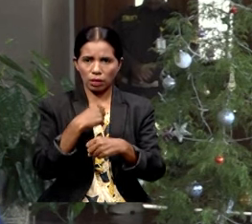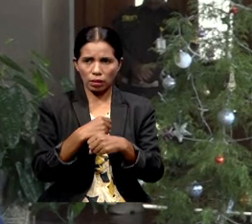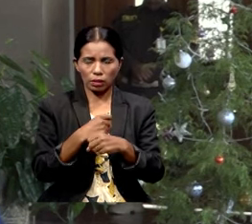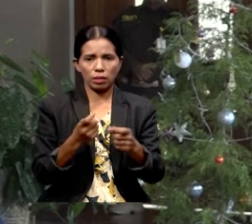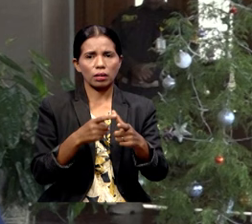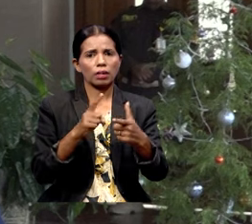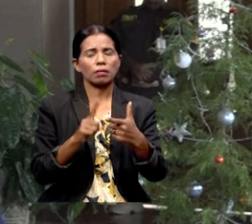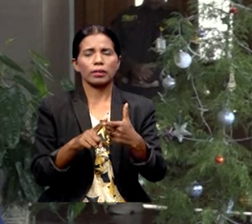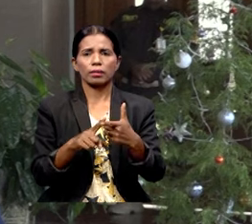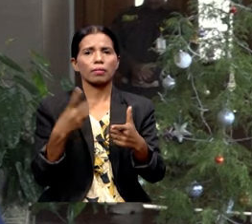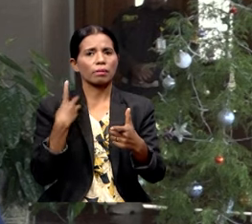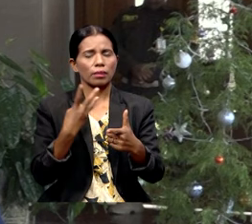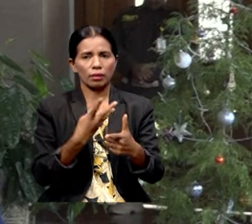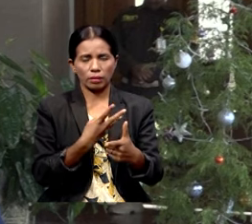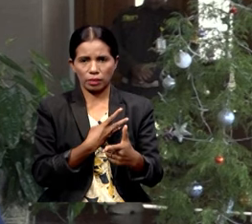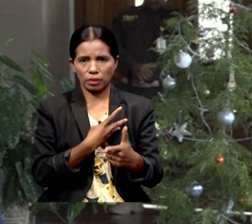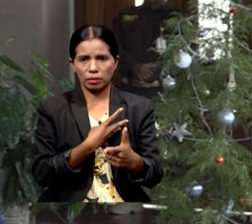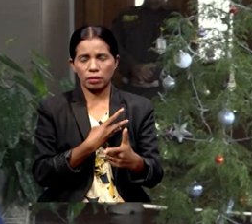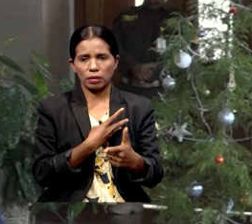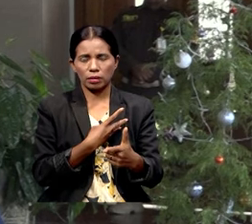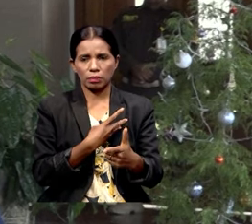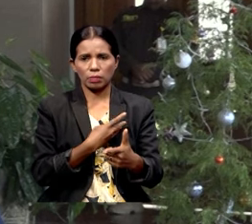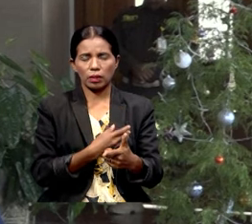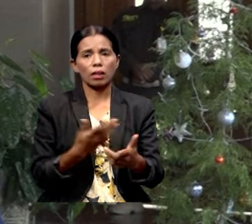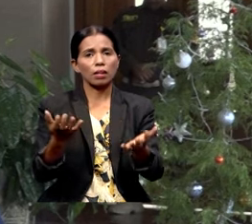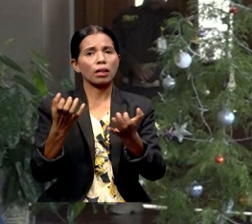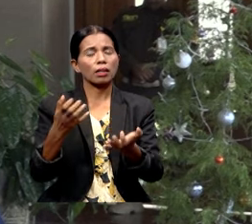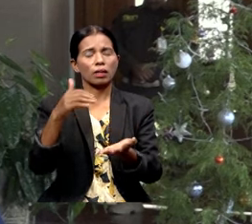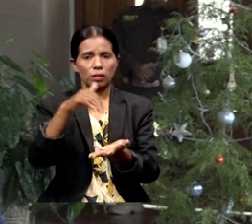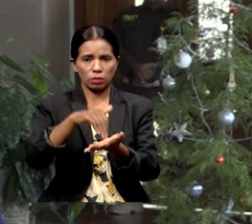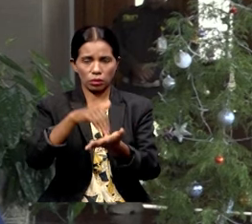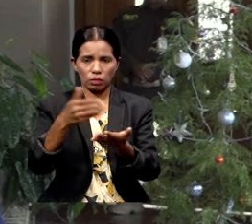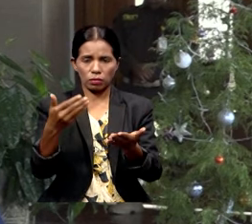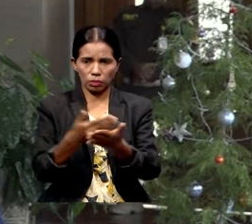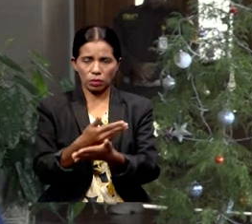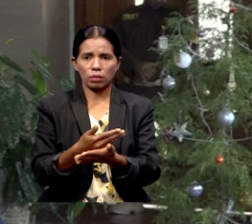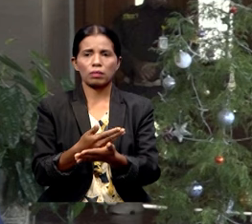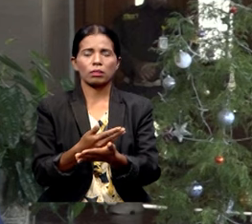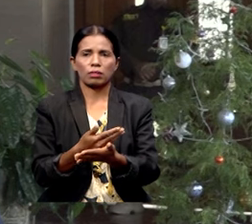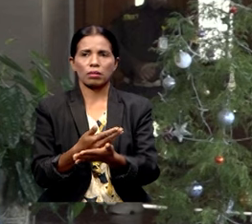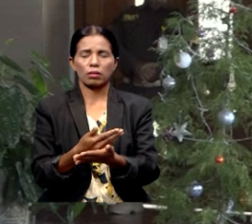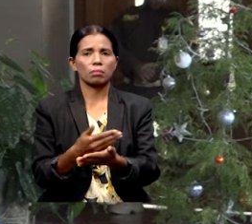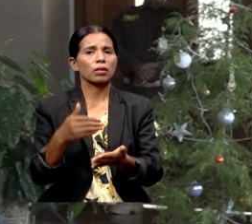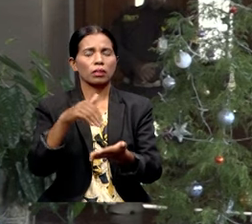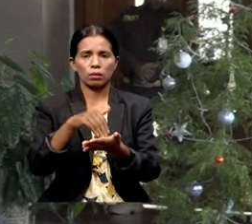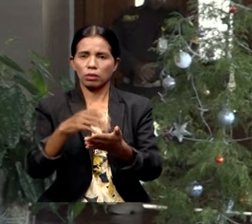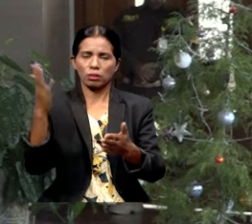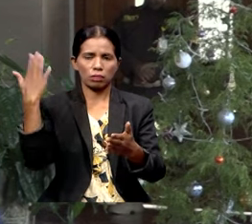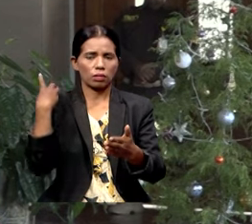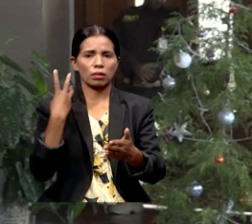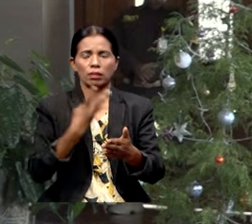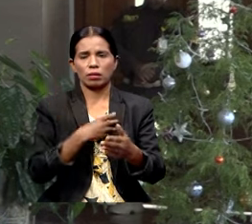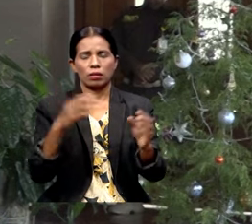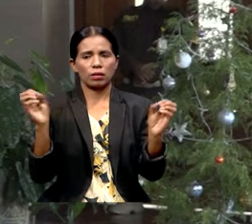has to be accounted for at the start of the project. That's different. That needs to be assessed. We also